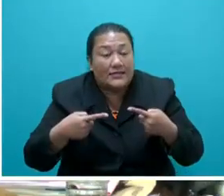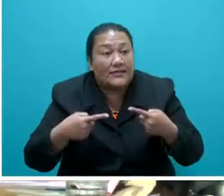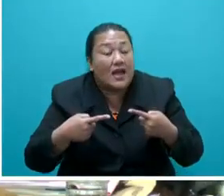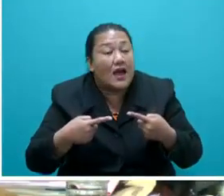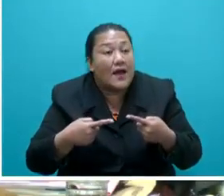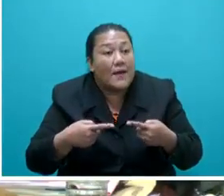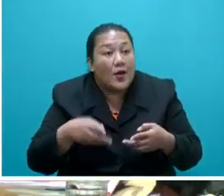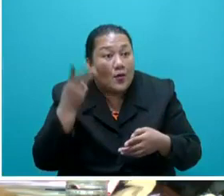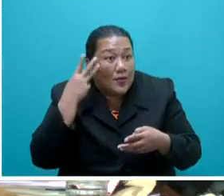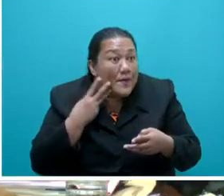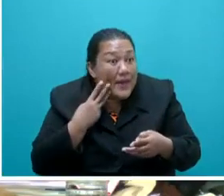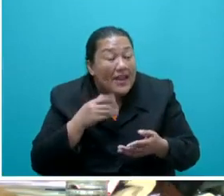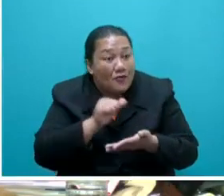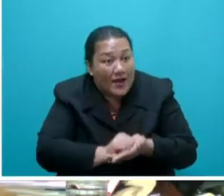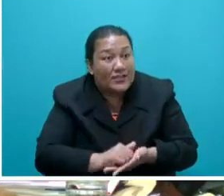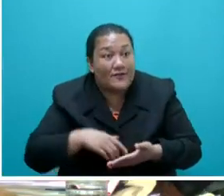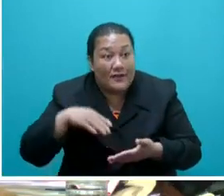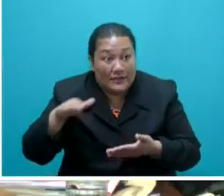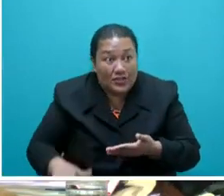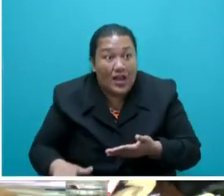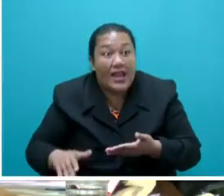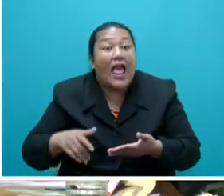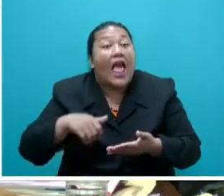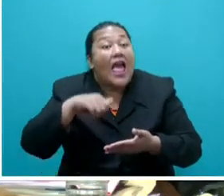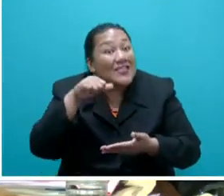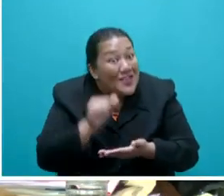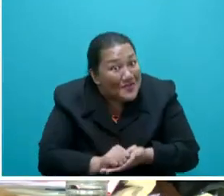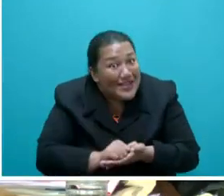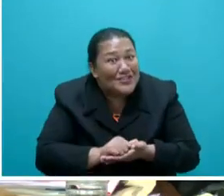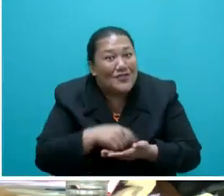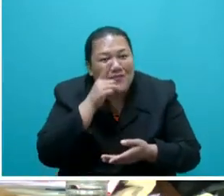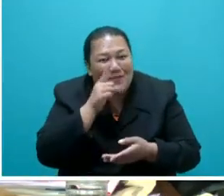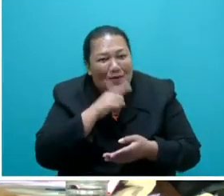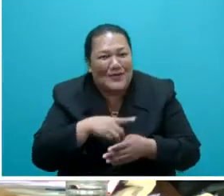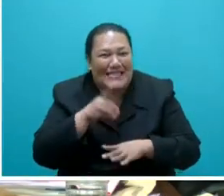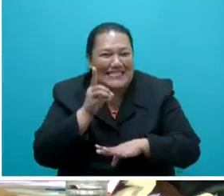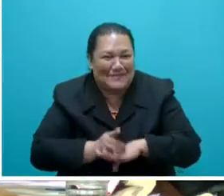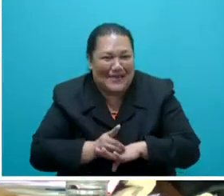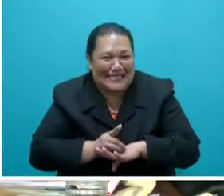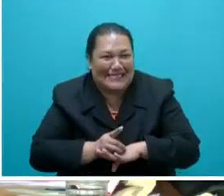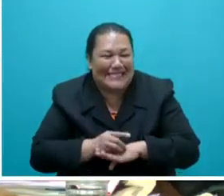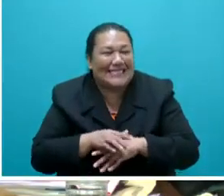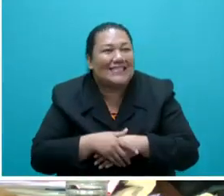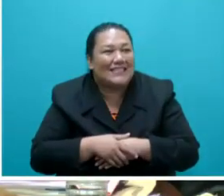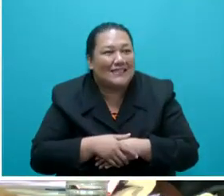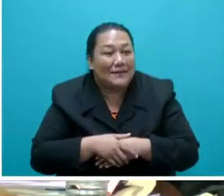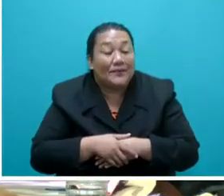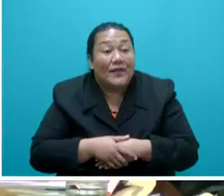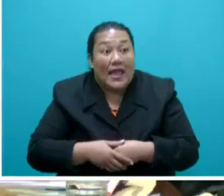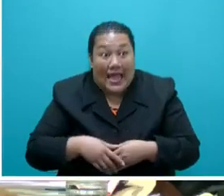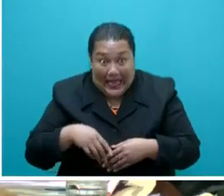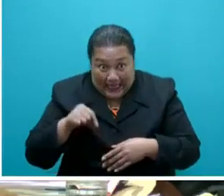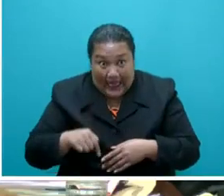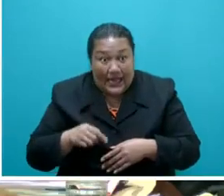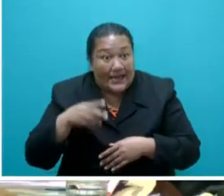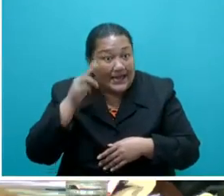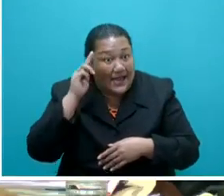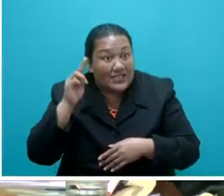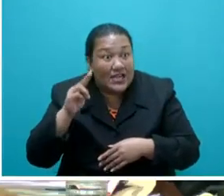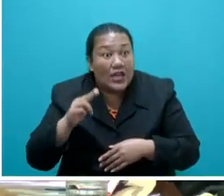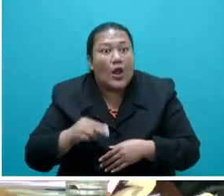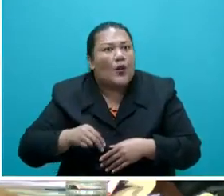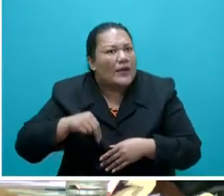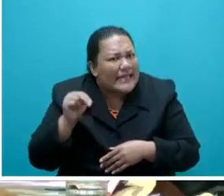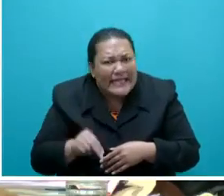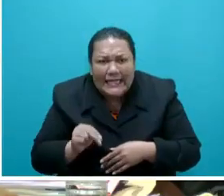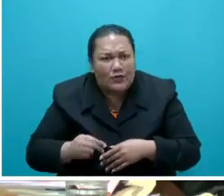Child, and the Convention on the Rights of Persons with Disabilities. The reality is that, as a nation, we need to